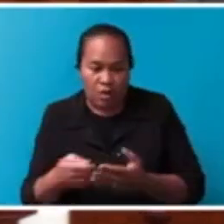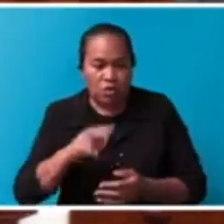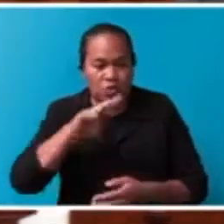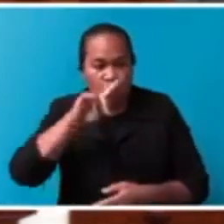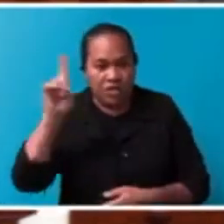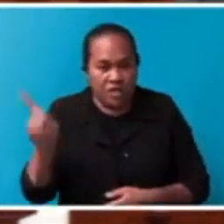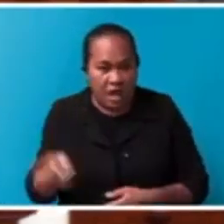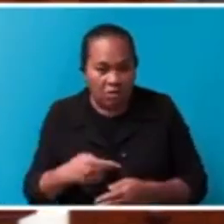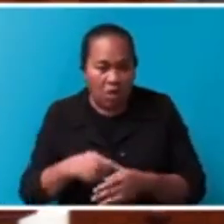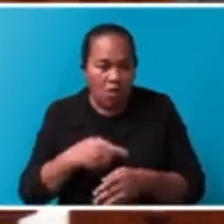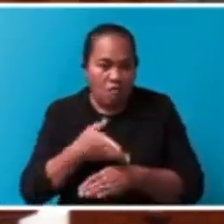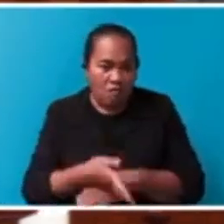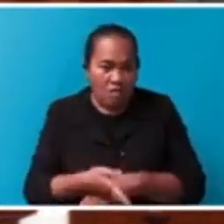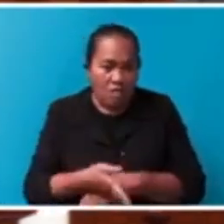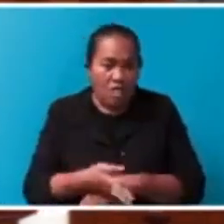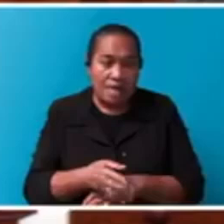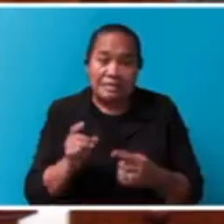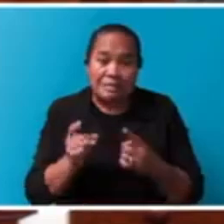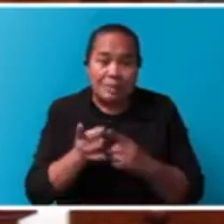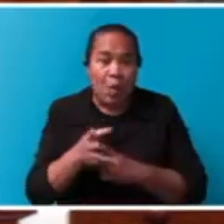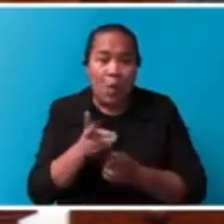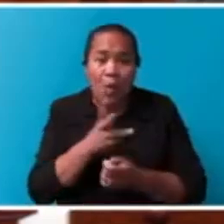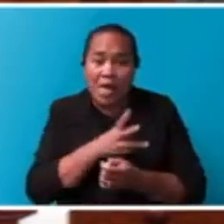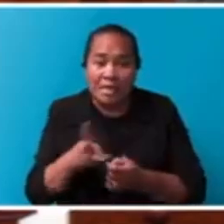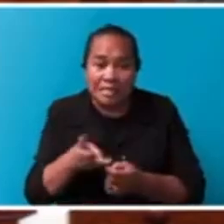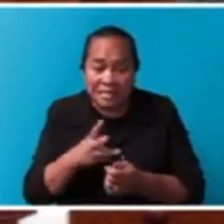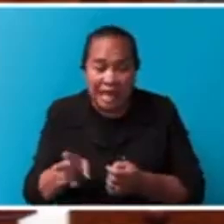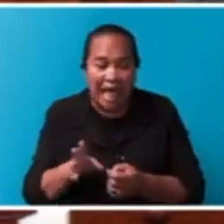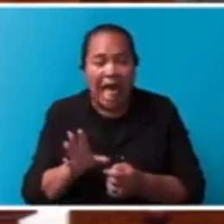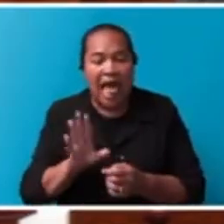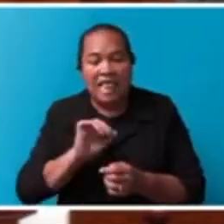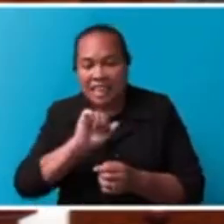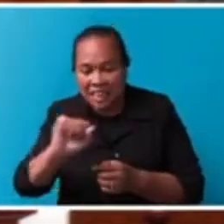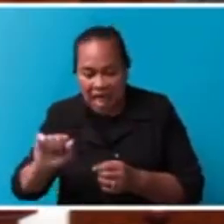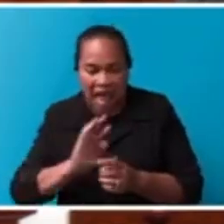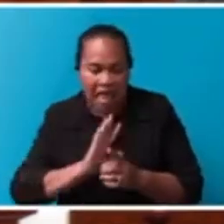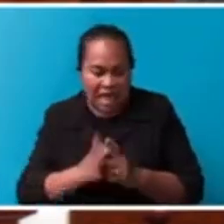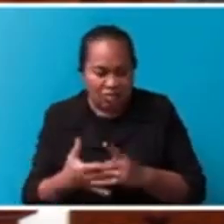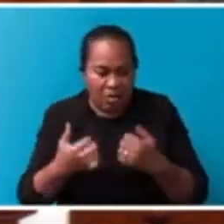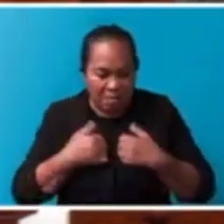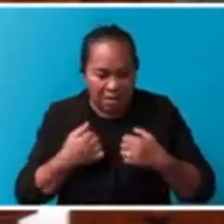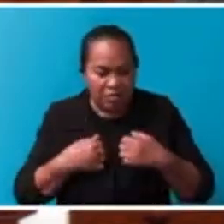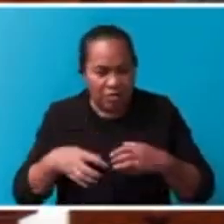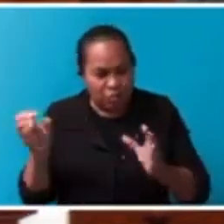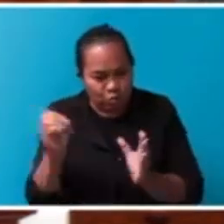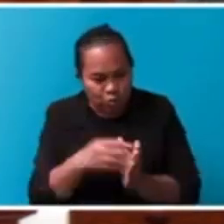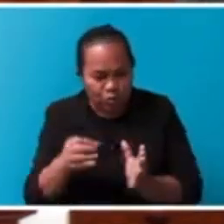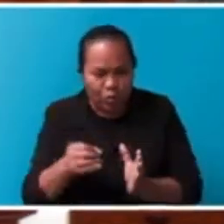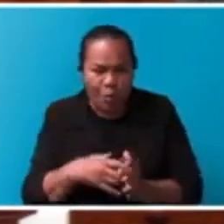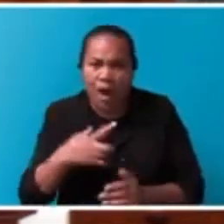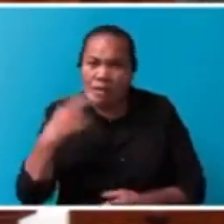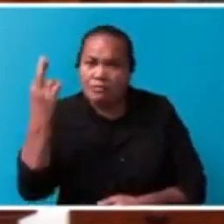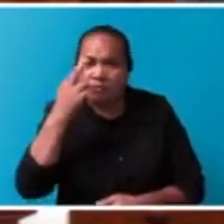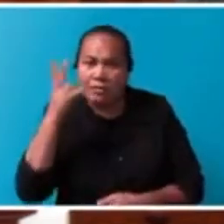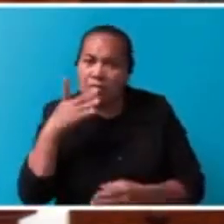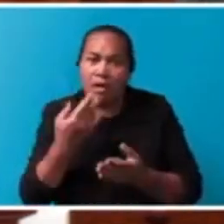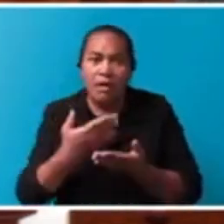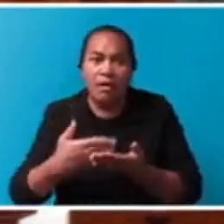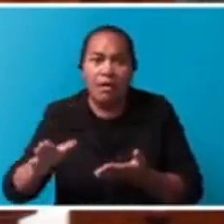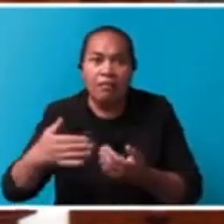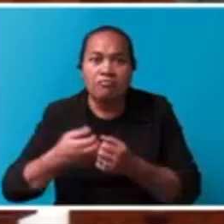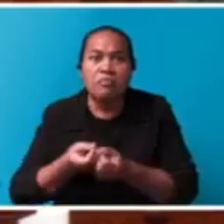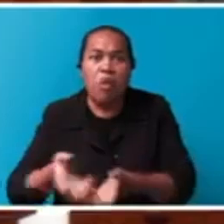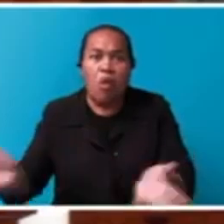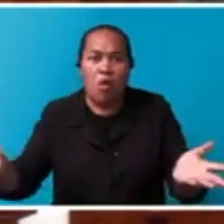2,000 unique words, cultural practices that were at risk of being lost to future